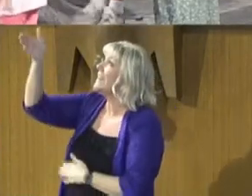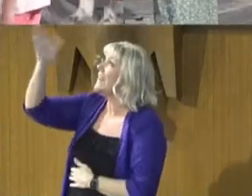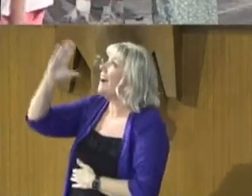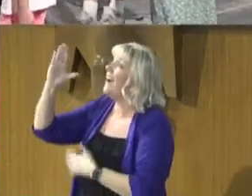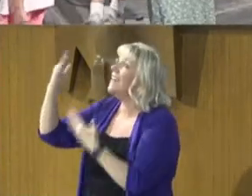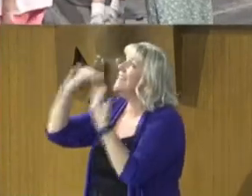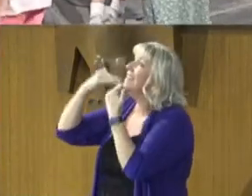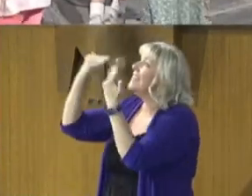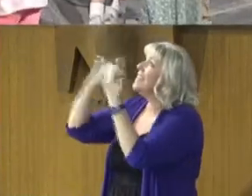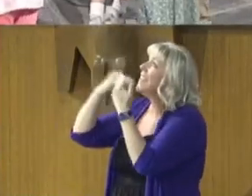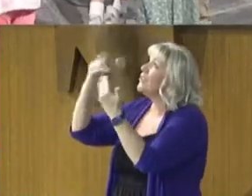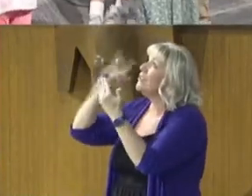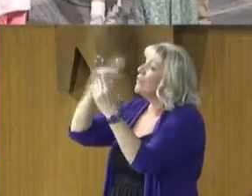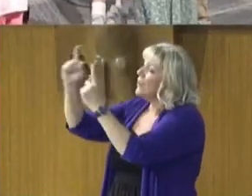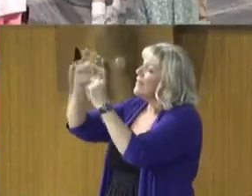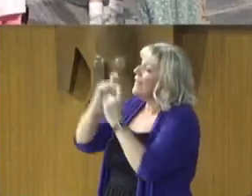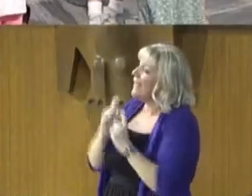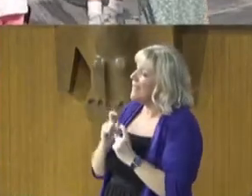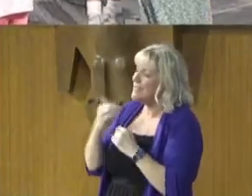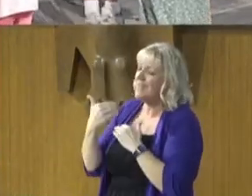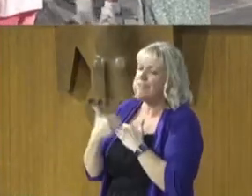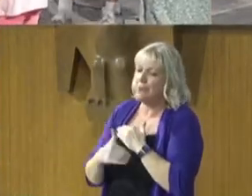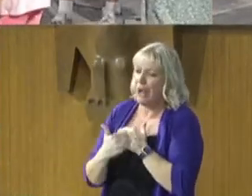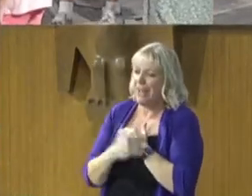thank you for the gift of bread.